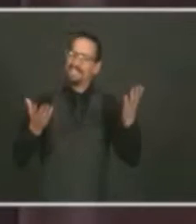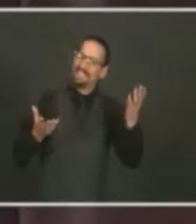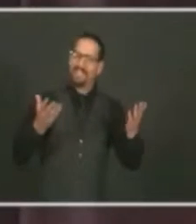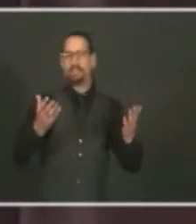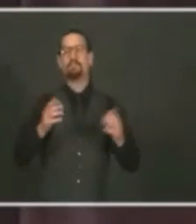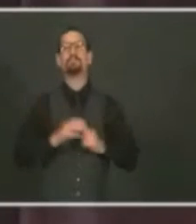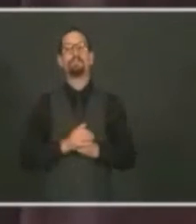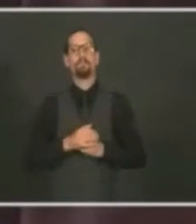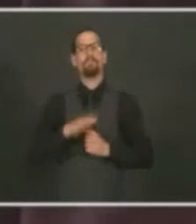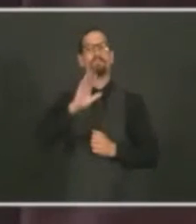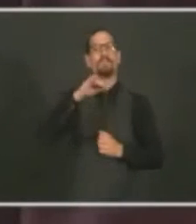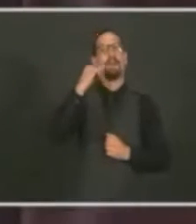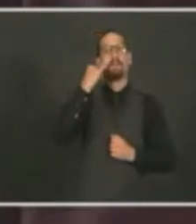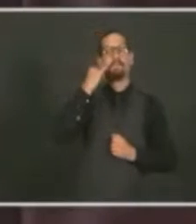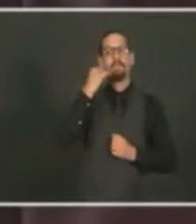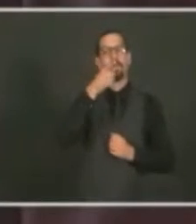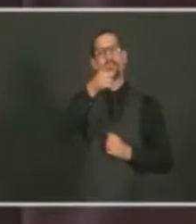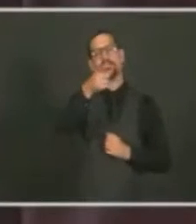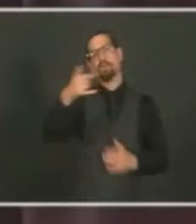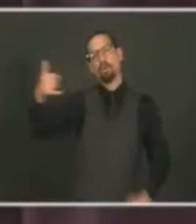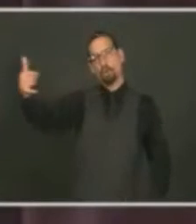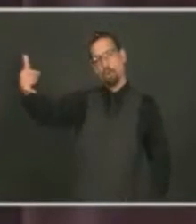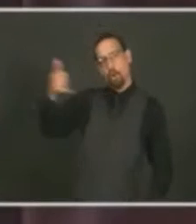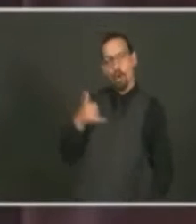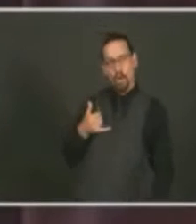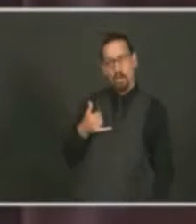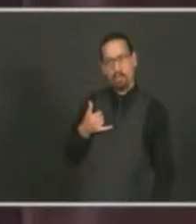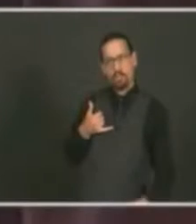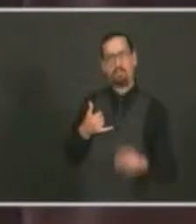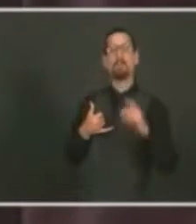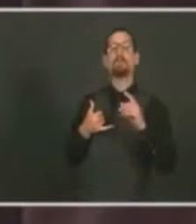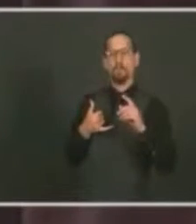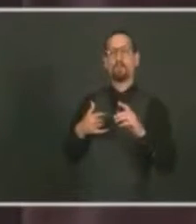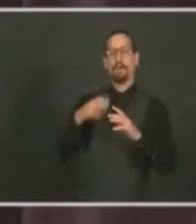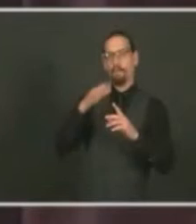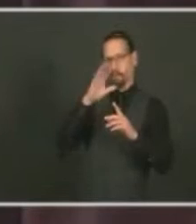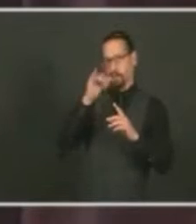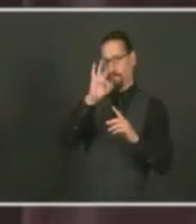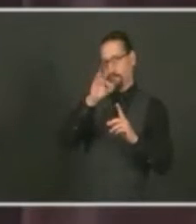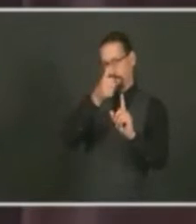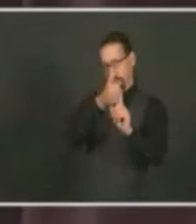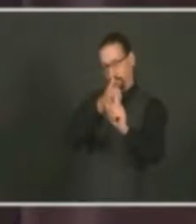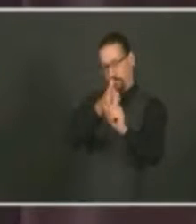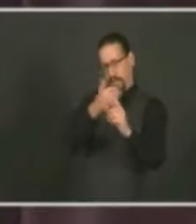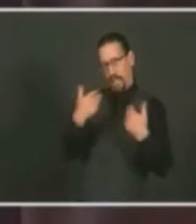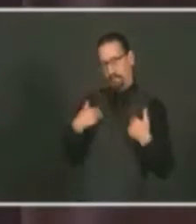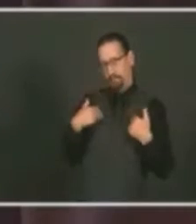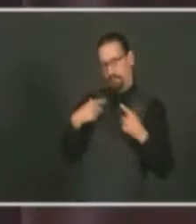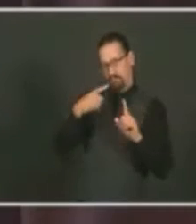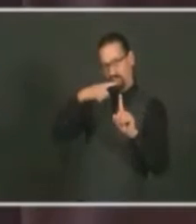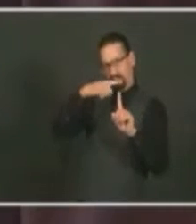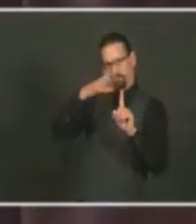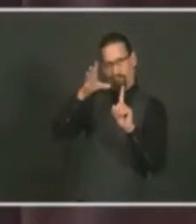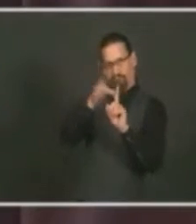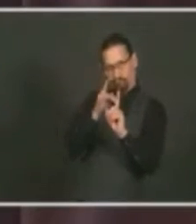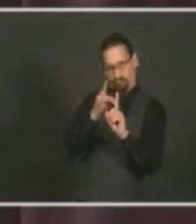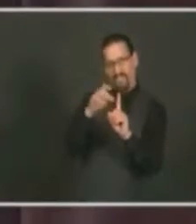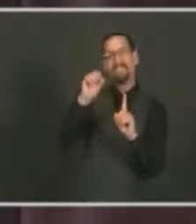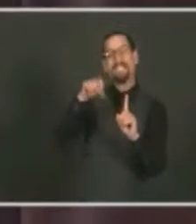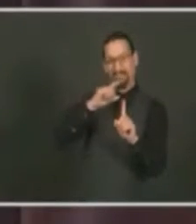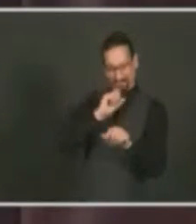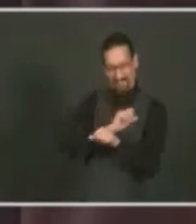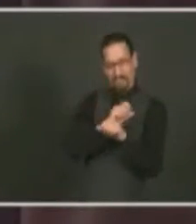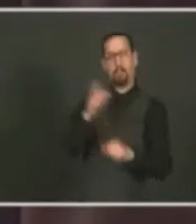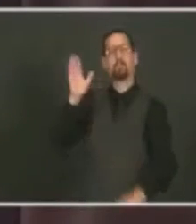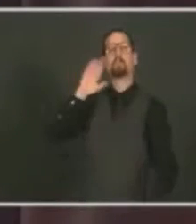test positive, they will call you. And please answer the phone. It'll come up, your caller ID, it'll be clear it's coming